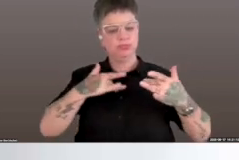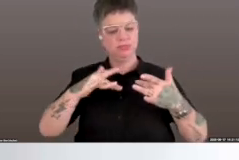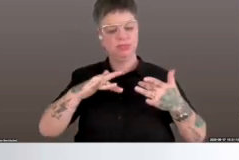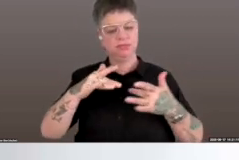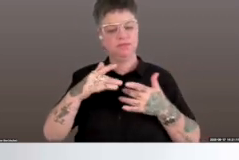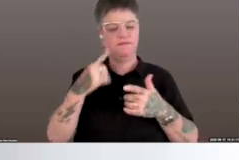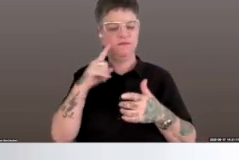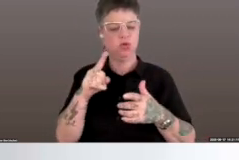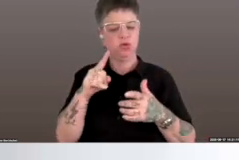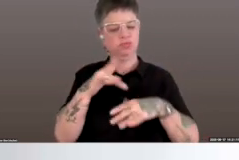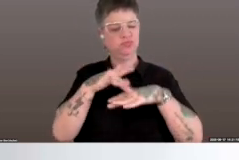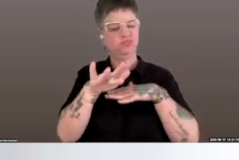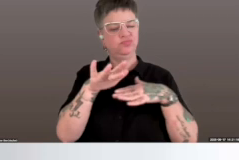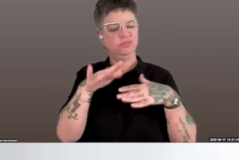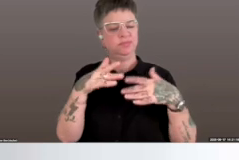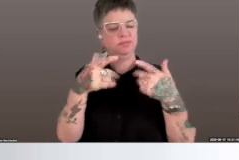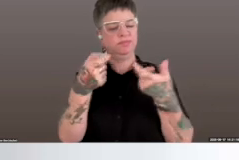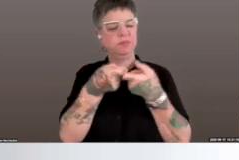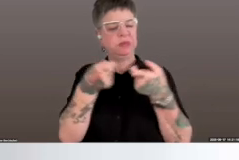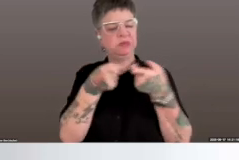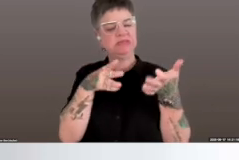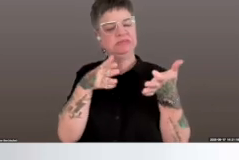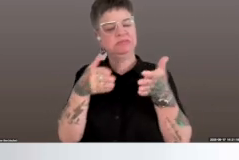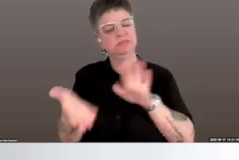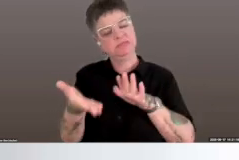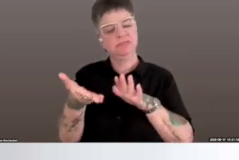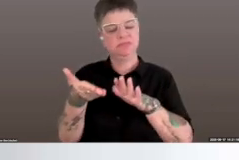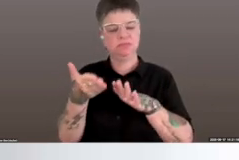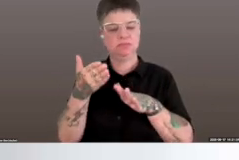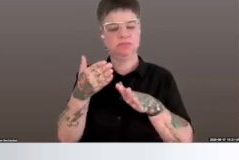degradation, resulting in reduced vehicle performance, vehicle